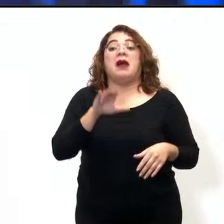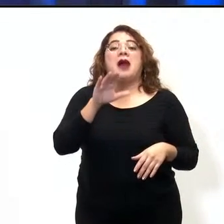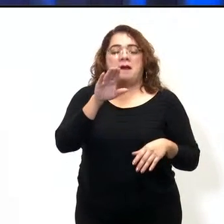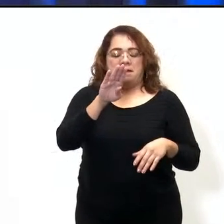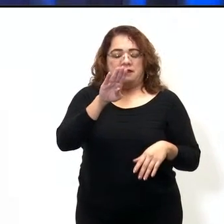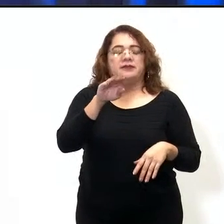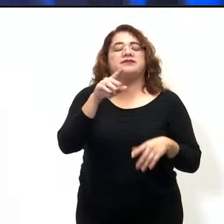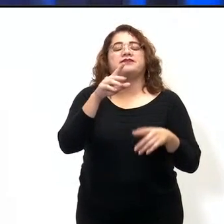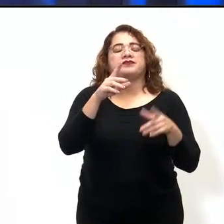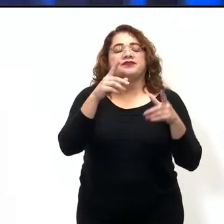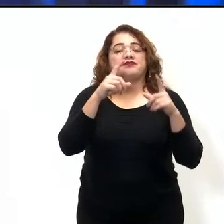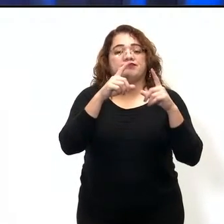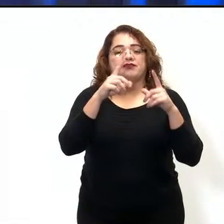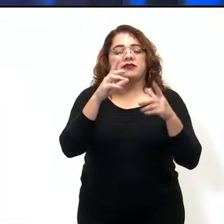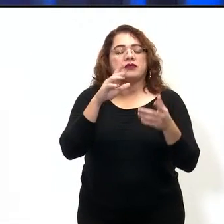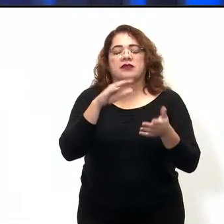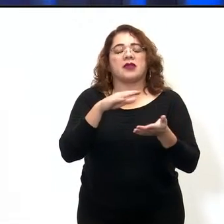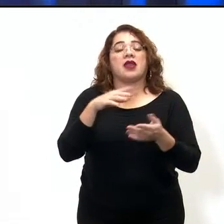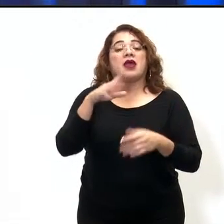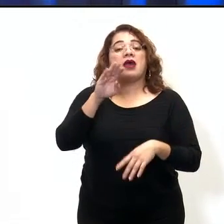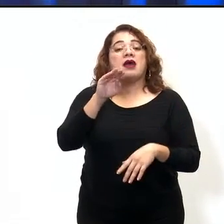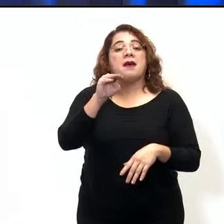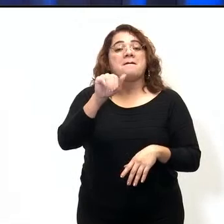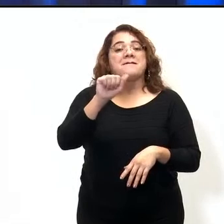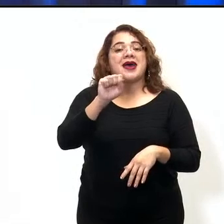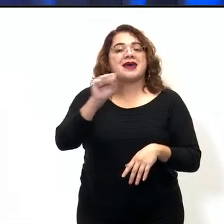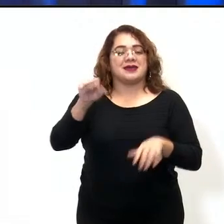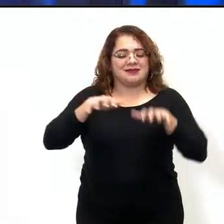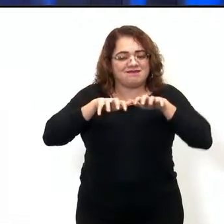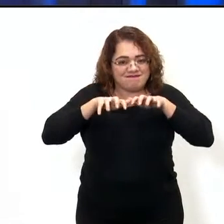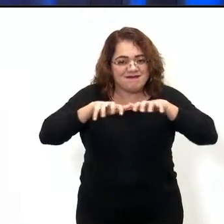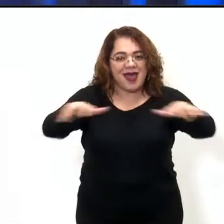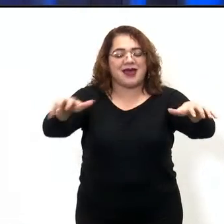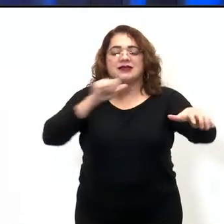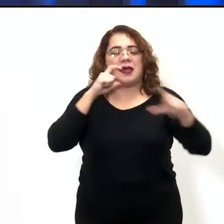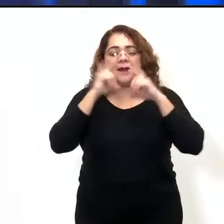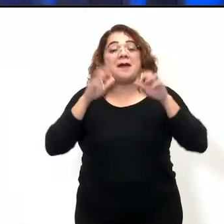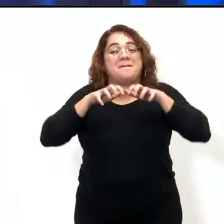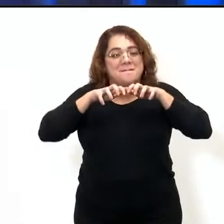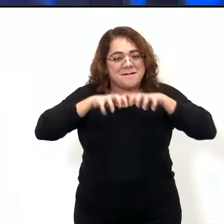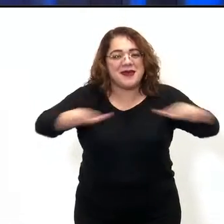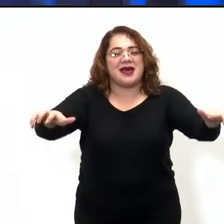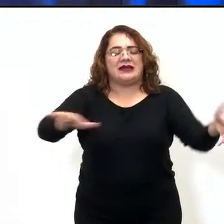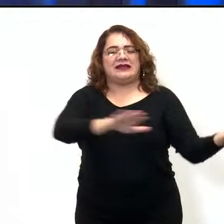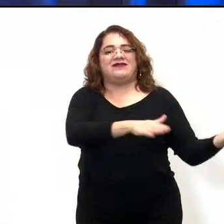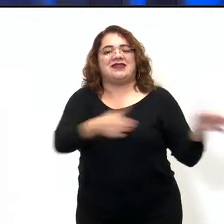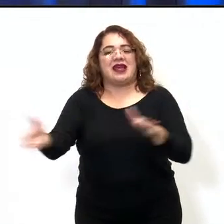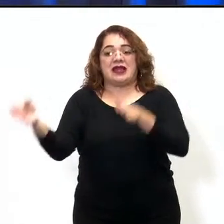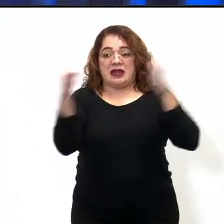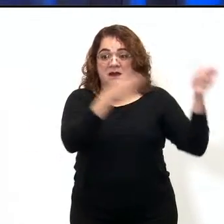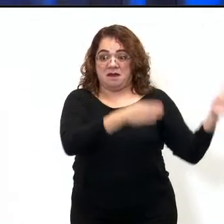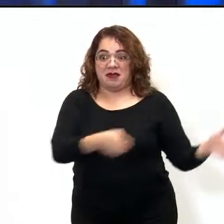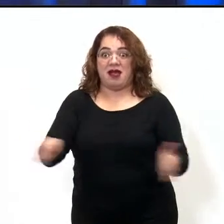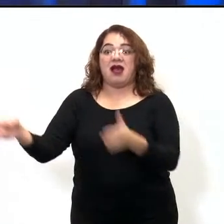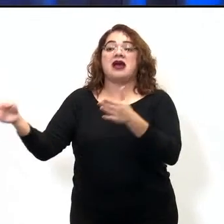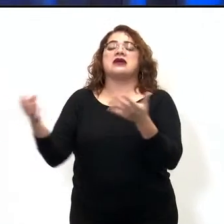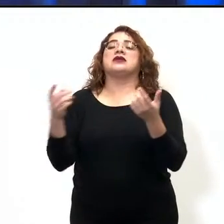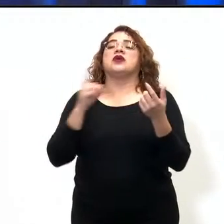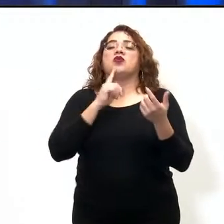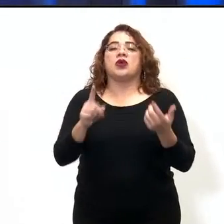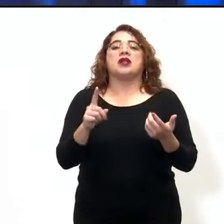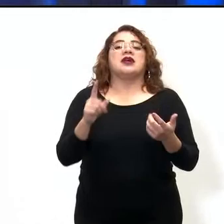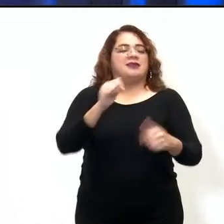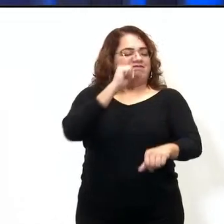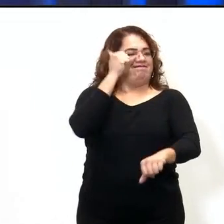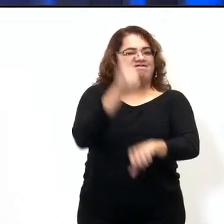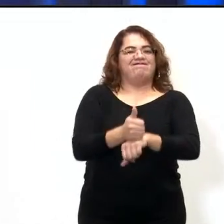our local morgues. The virus is devastating families, and there has been loss all across the city. My prayers and love go to